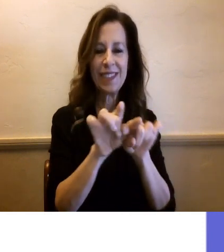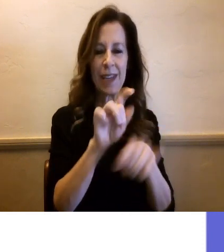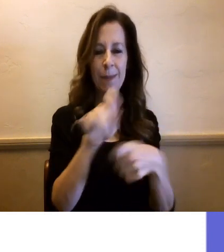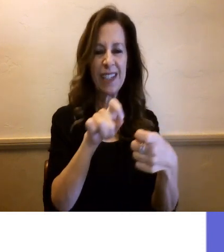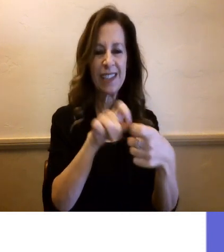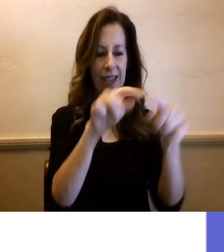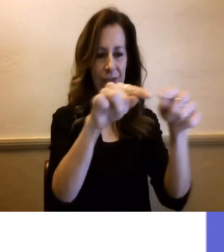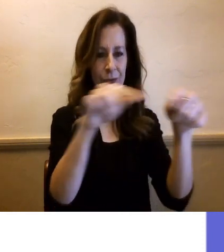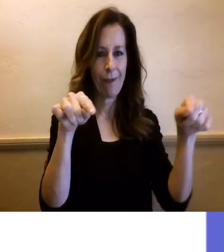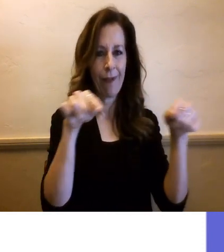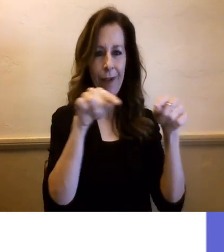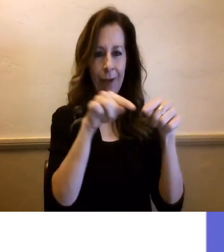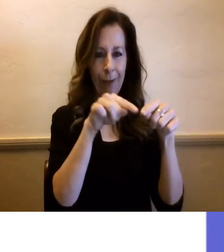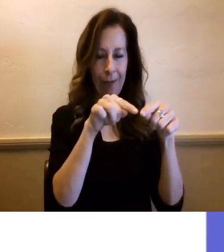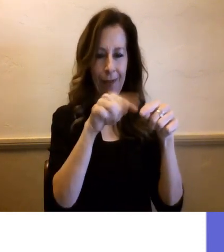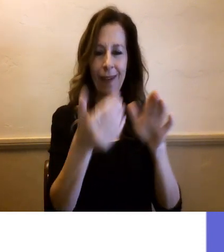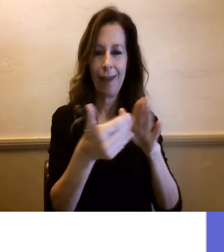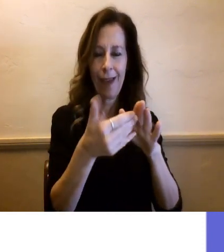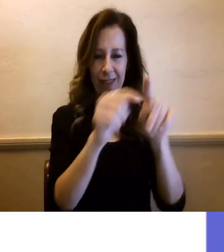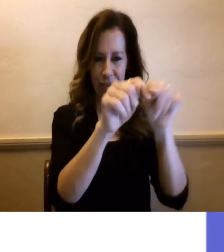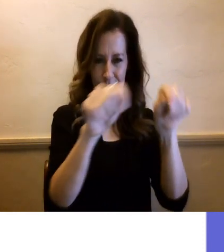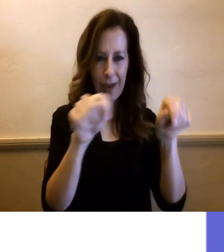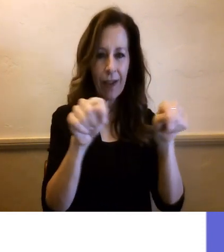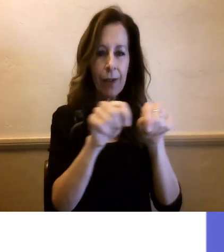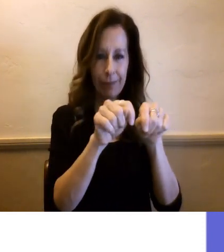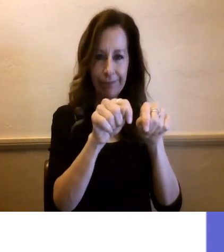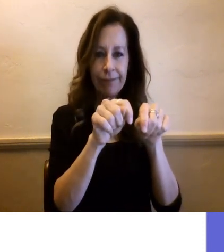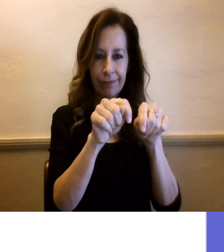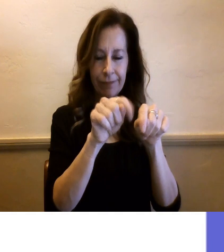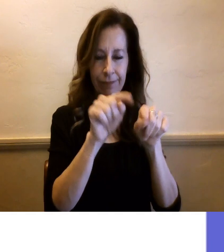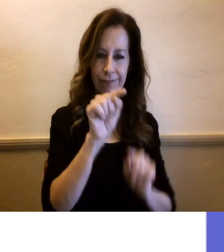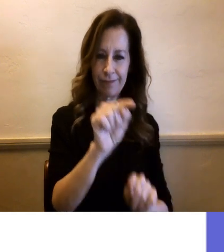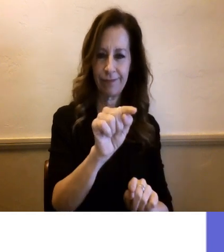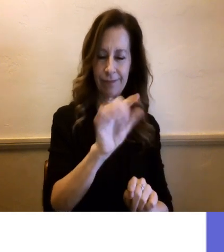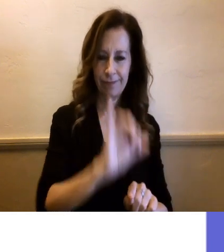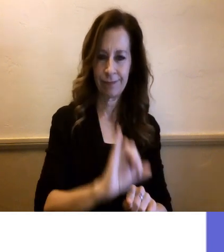draw that same exact triangle above there.